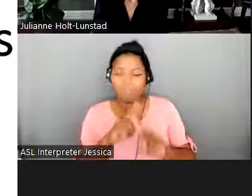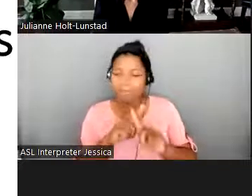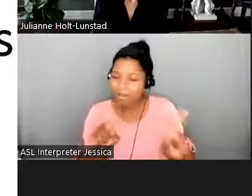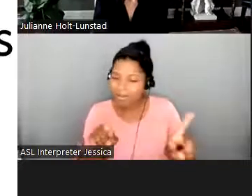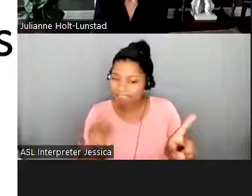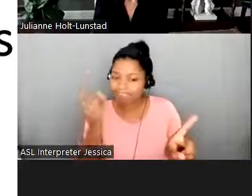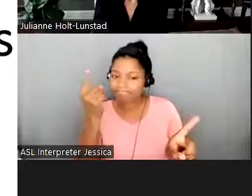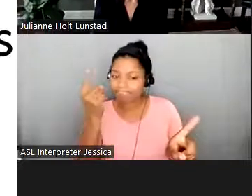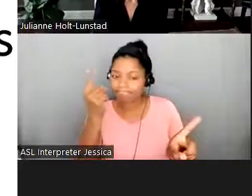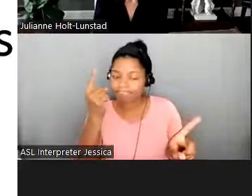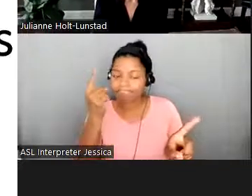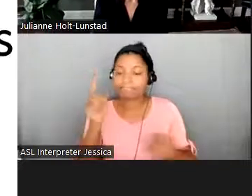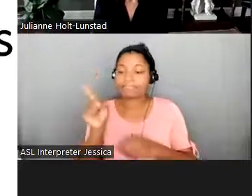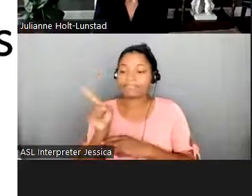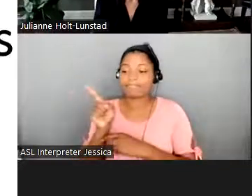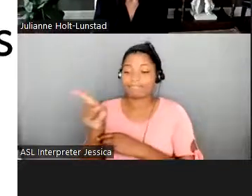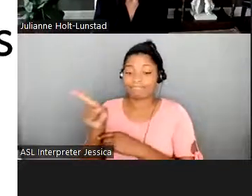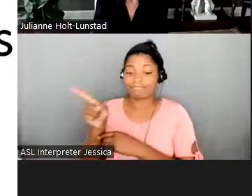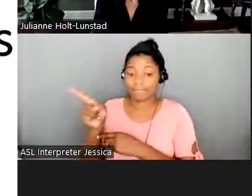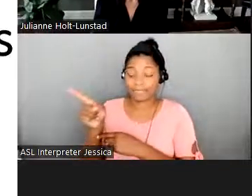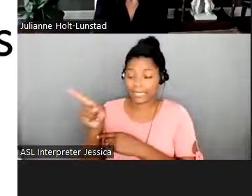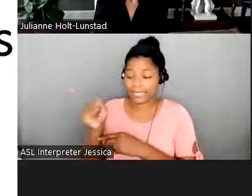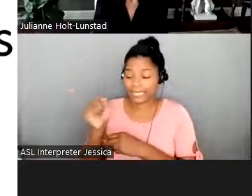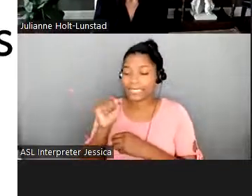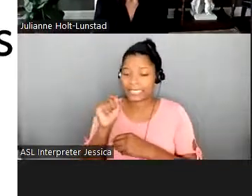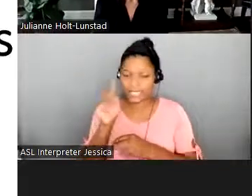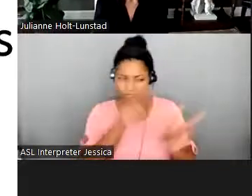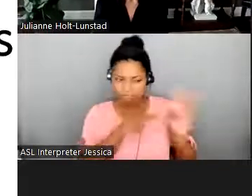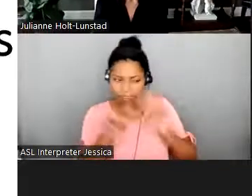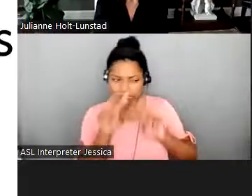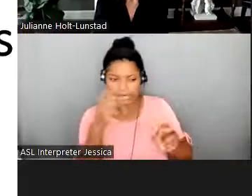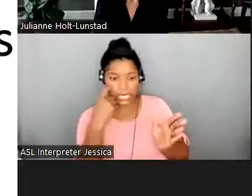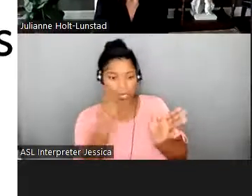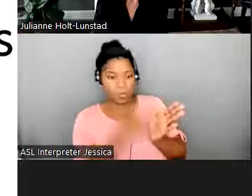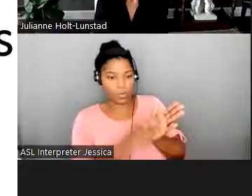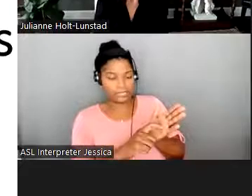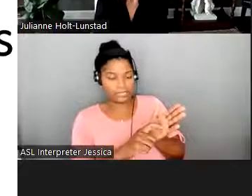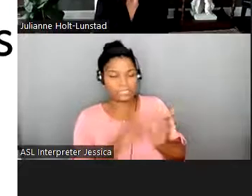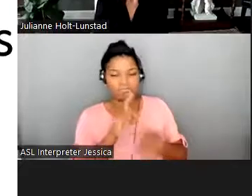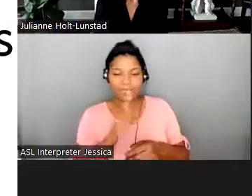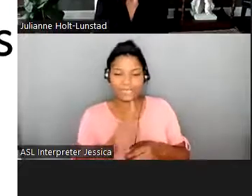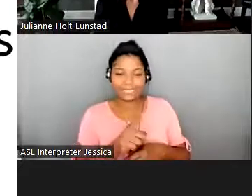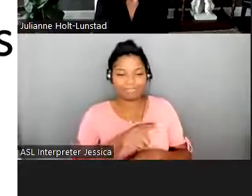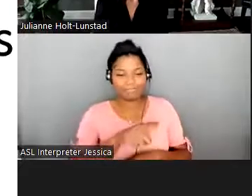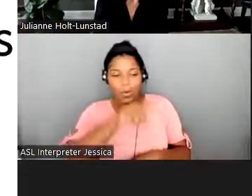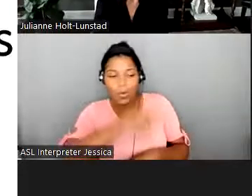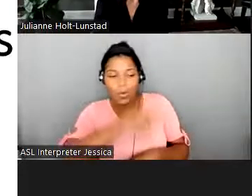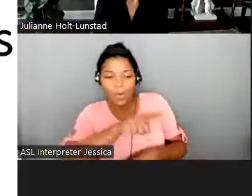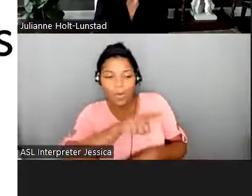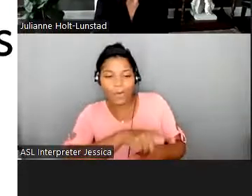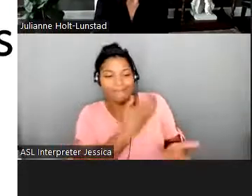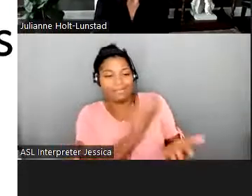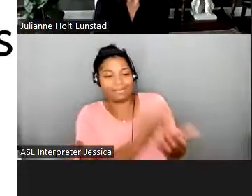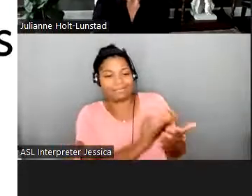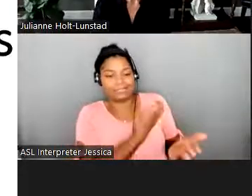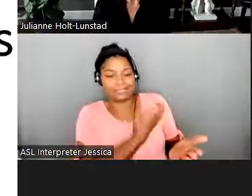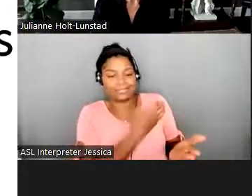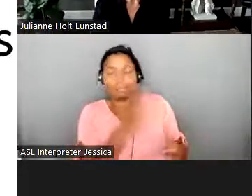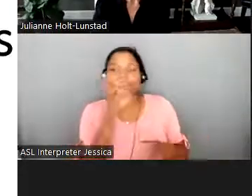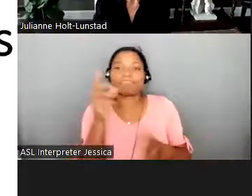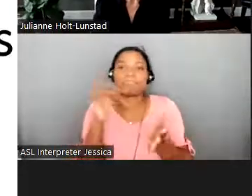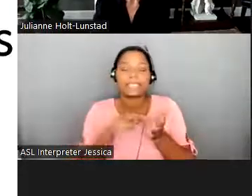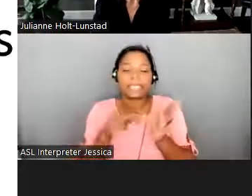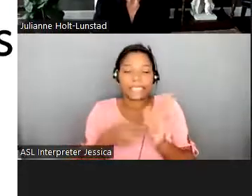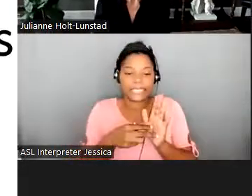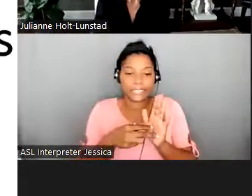the authors concluded that there was low to very low certainty of the evidence. So in other words,